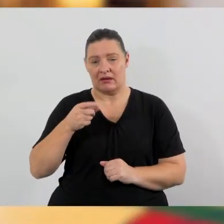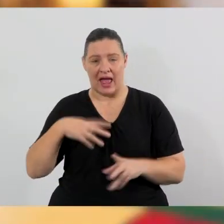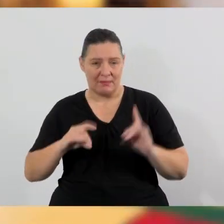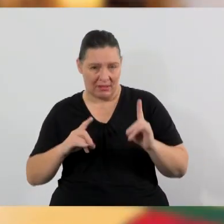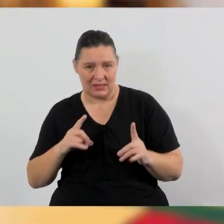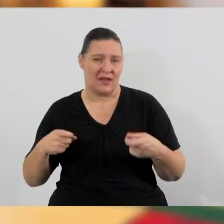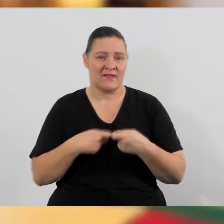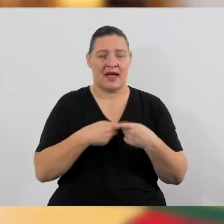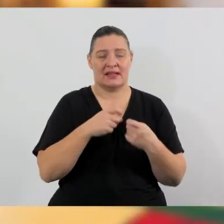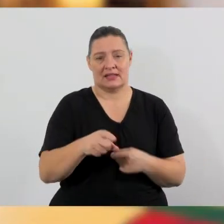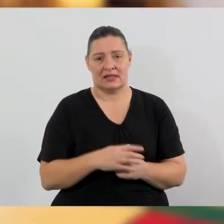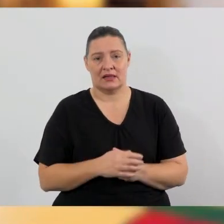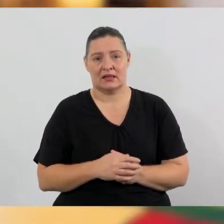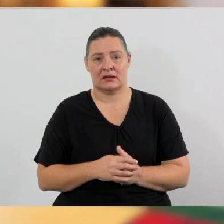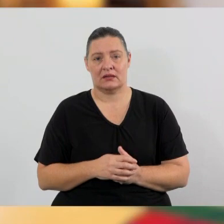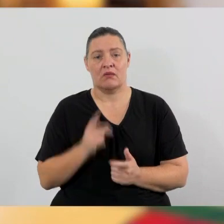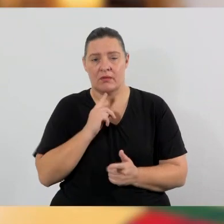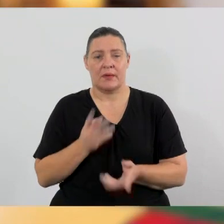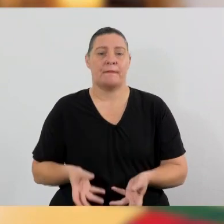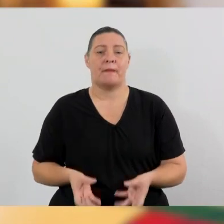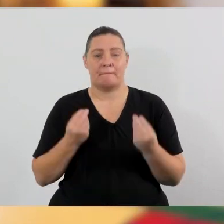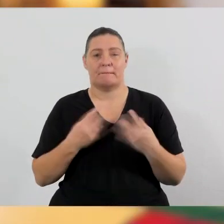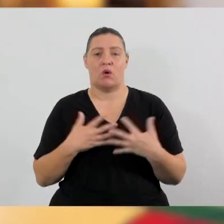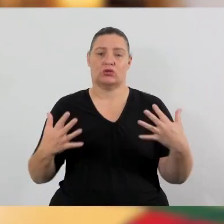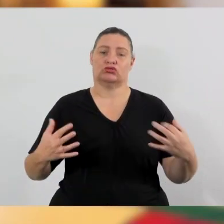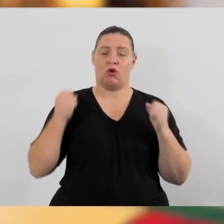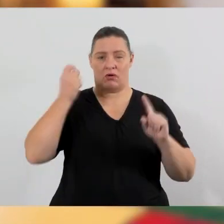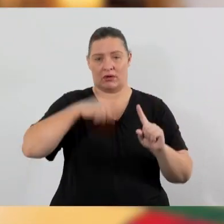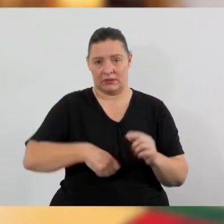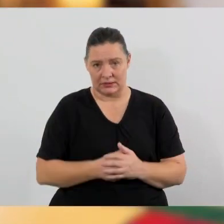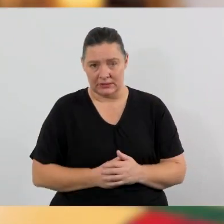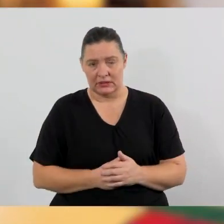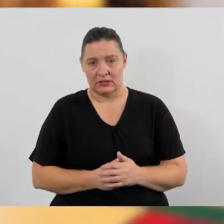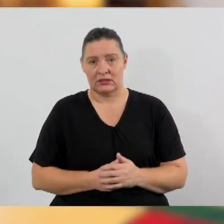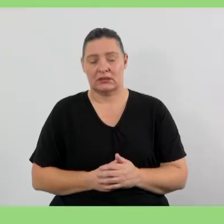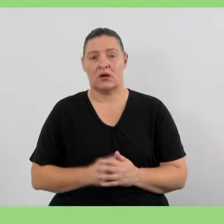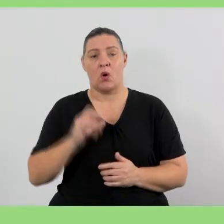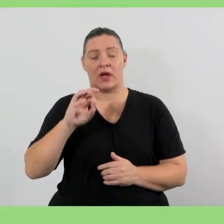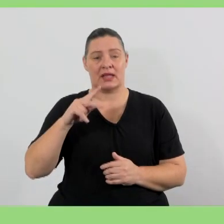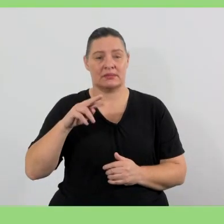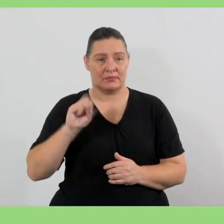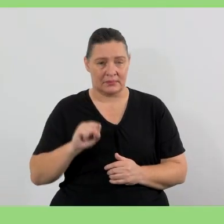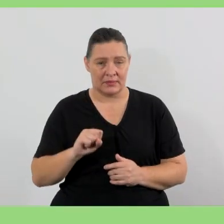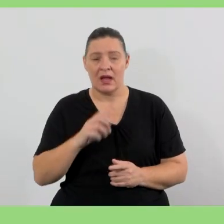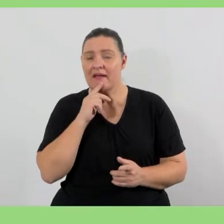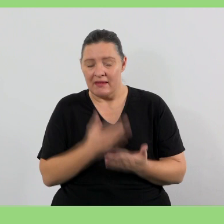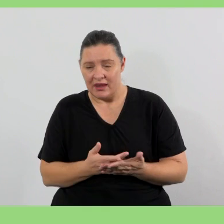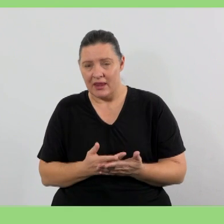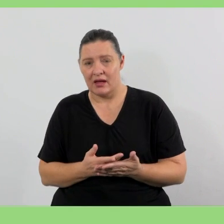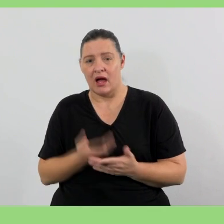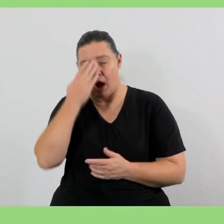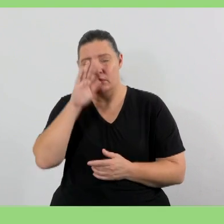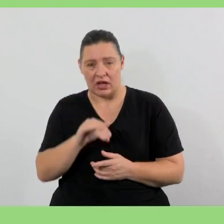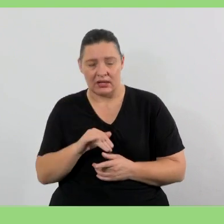fight for them and are only gotten or are received by the strongest one. So an organism can only